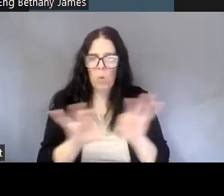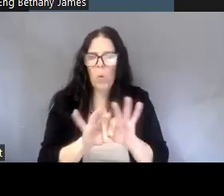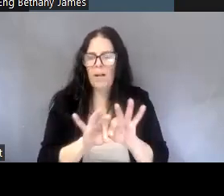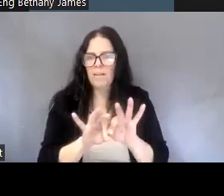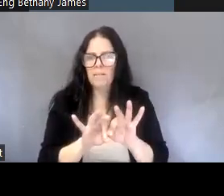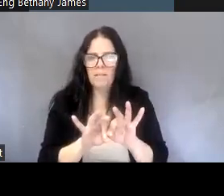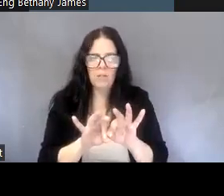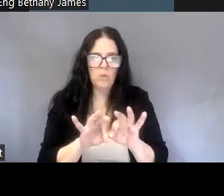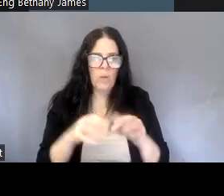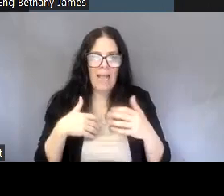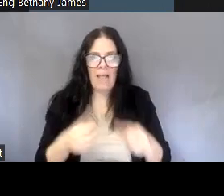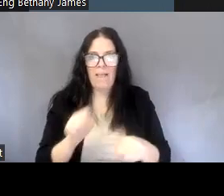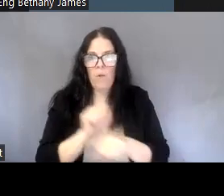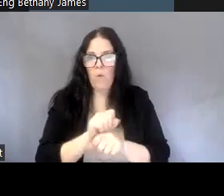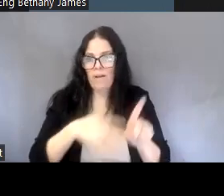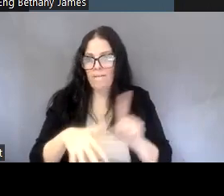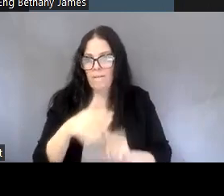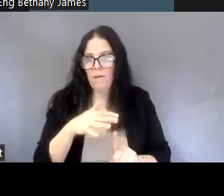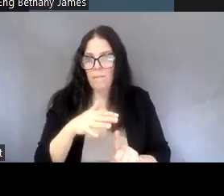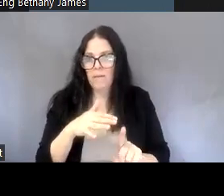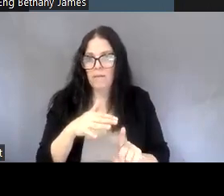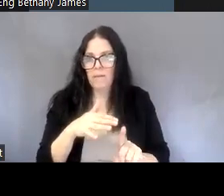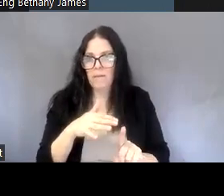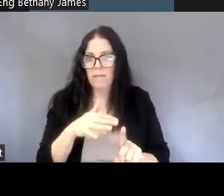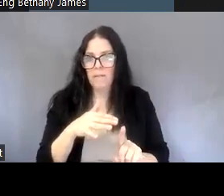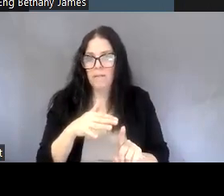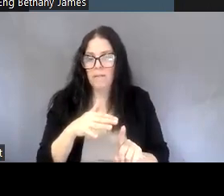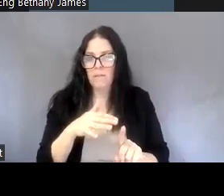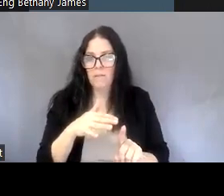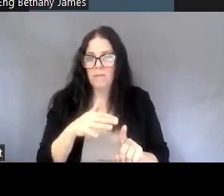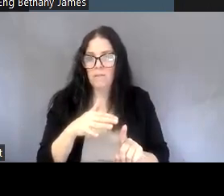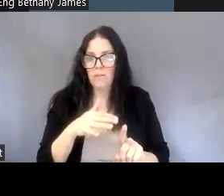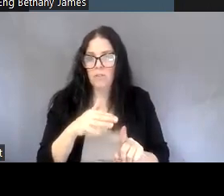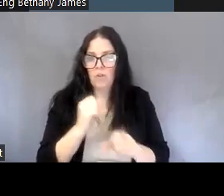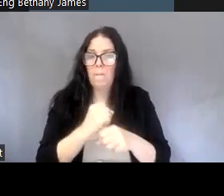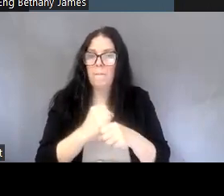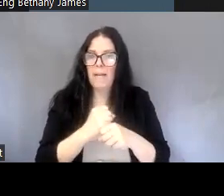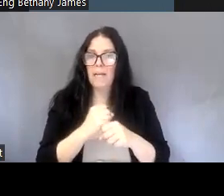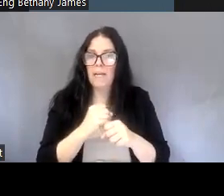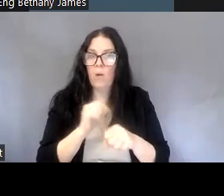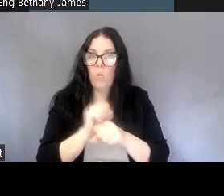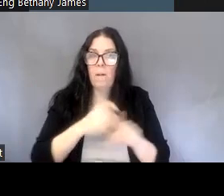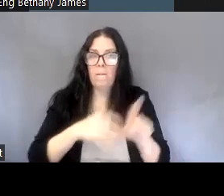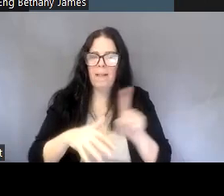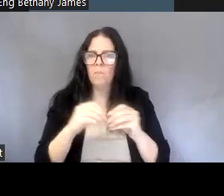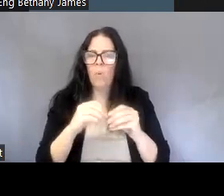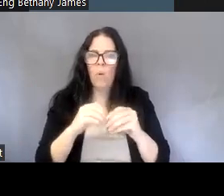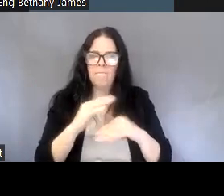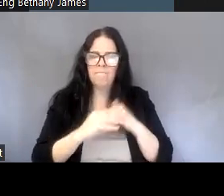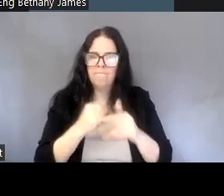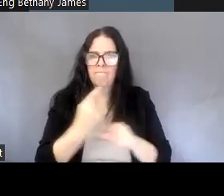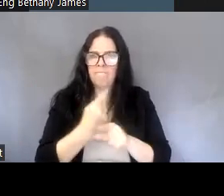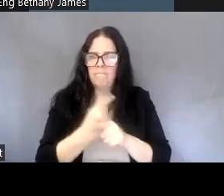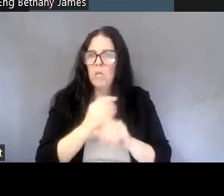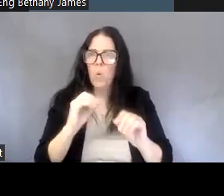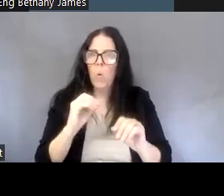to a healthy work environment, to creating a non-toxic workplace in terms of employees can work effectively and